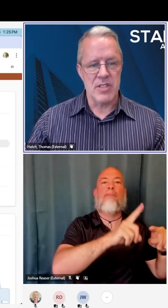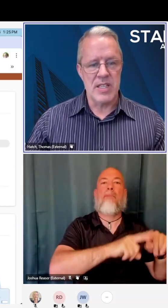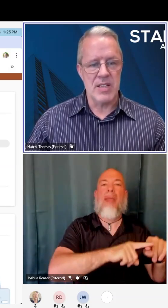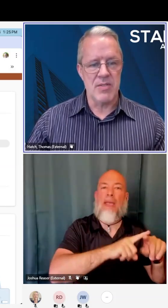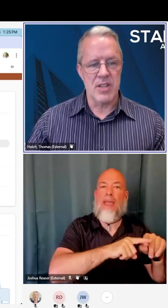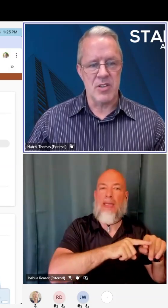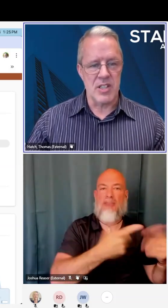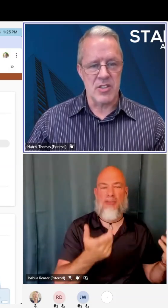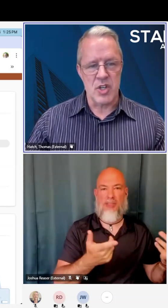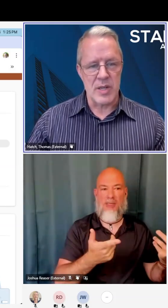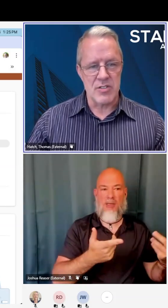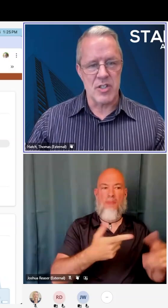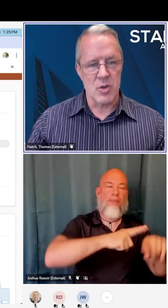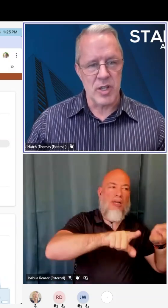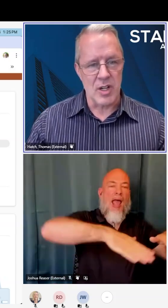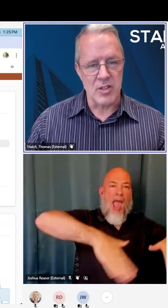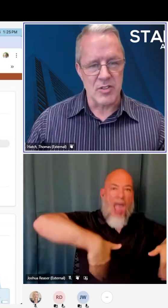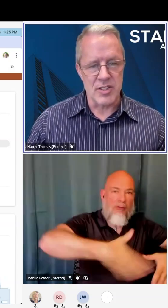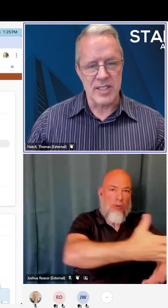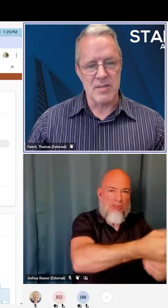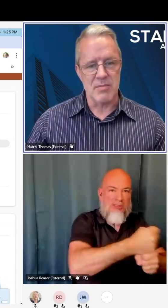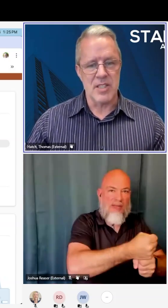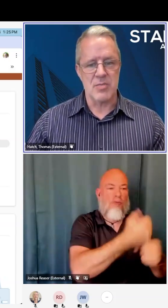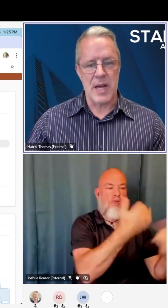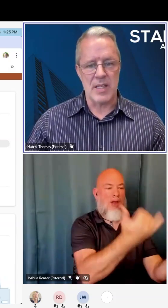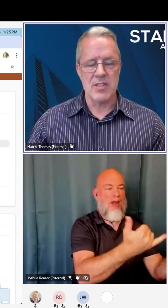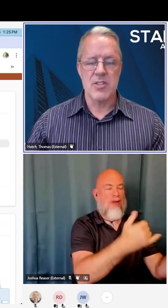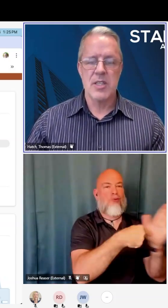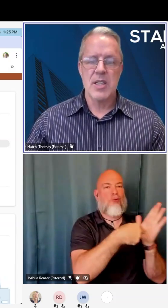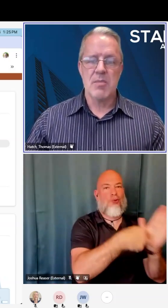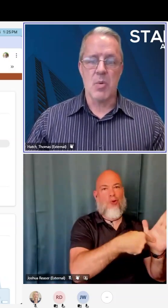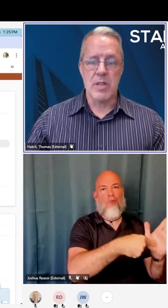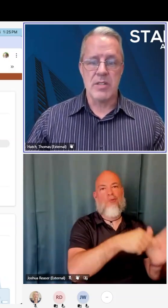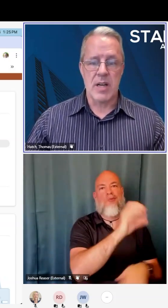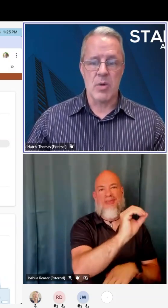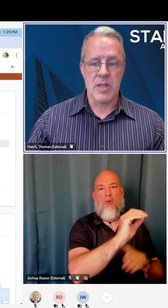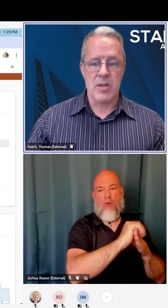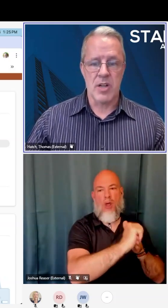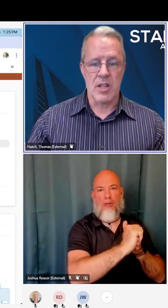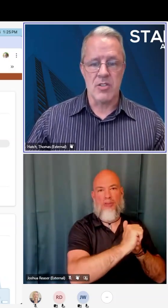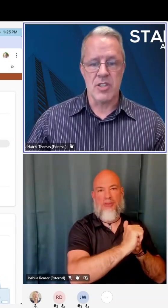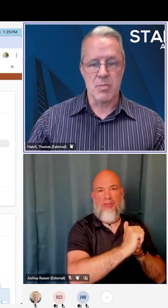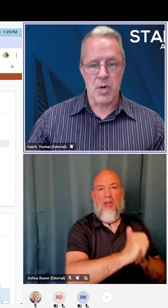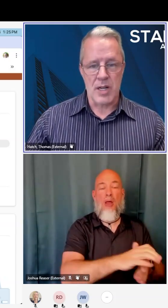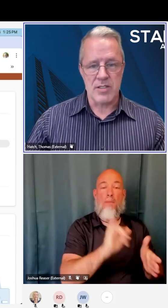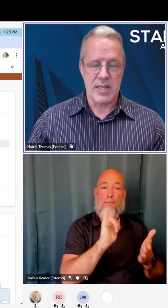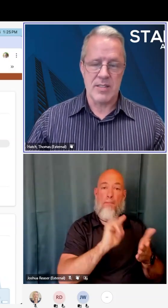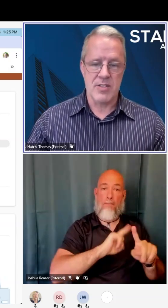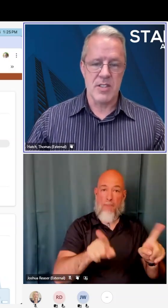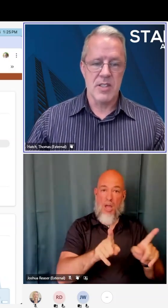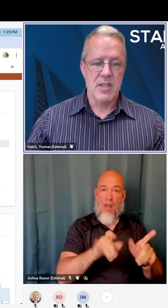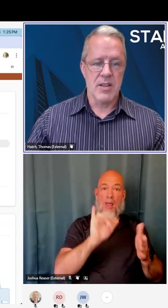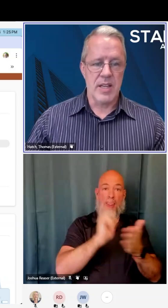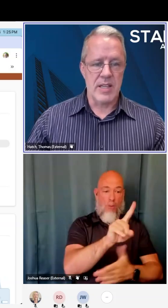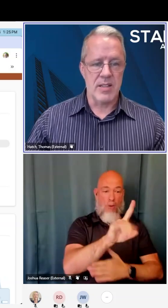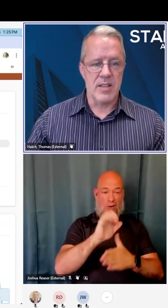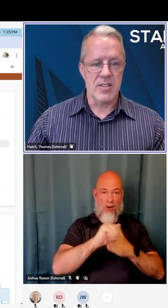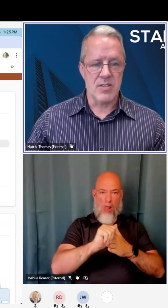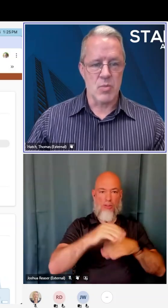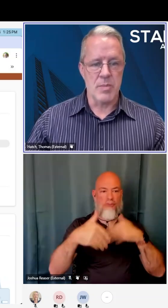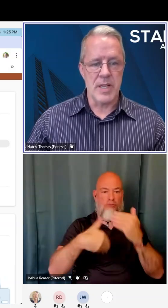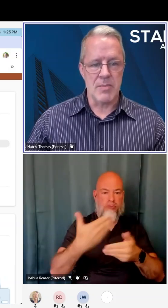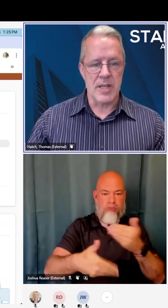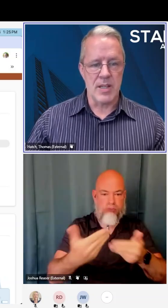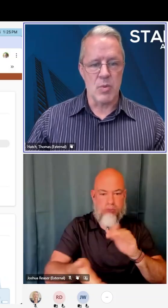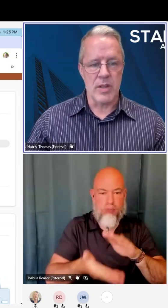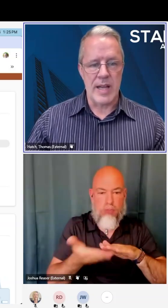been received, it's showing $0 in this balance. But once that $100 is processed, then